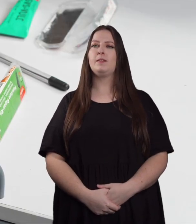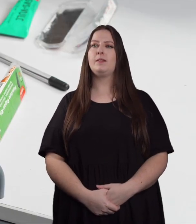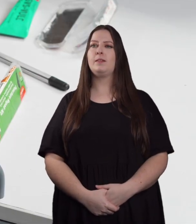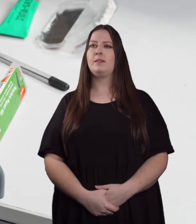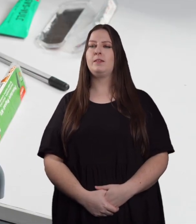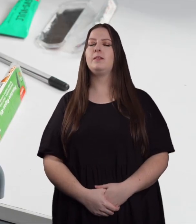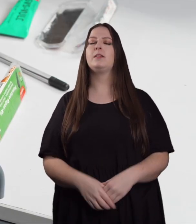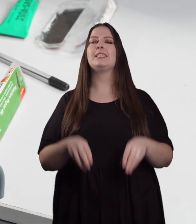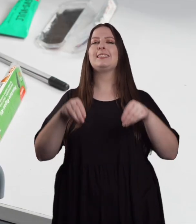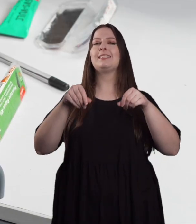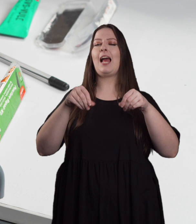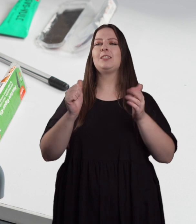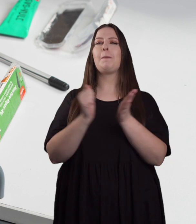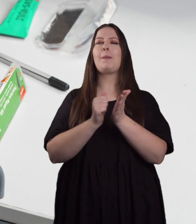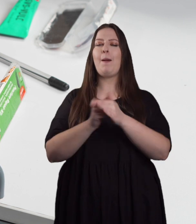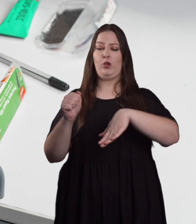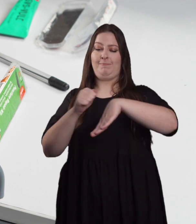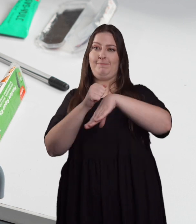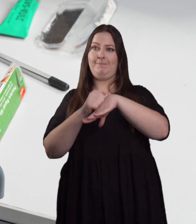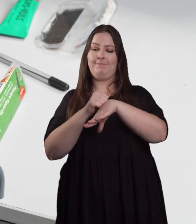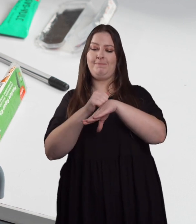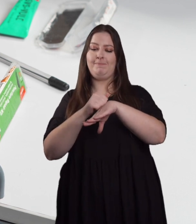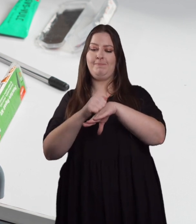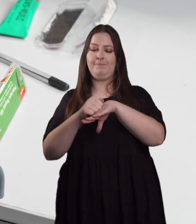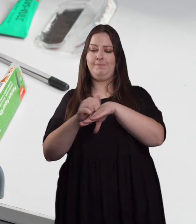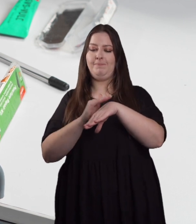Clean the surface of the tube with sandpaper.